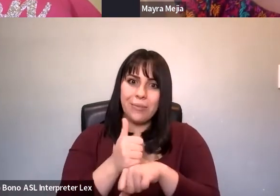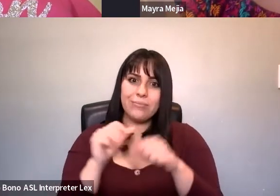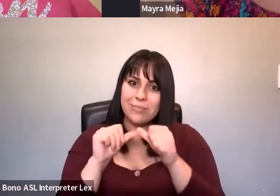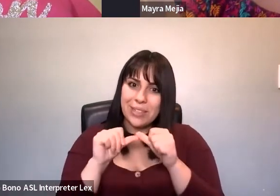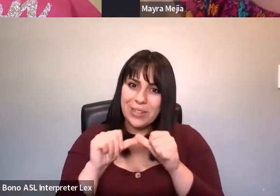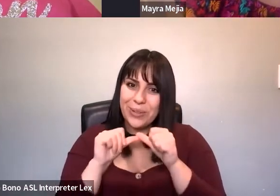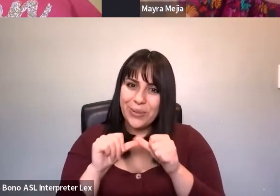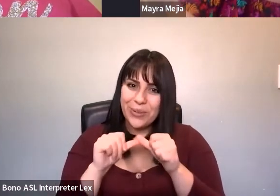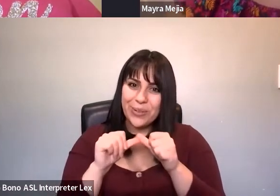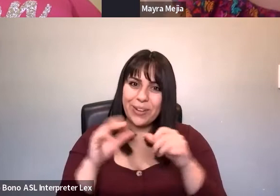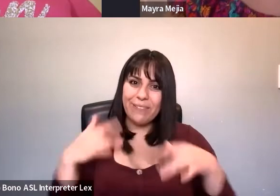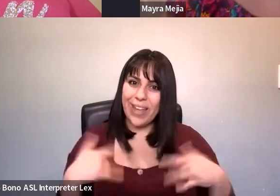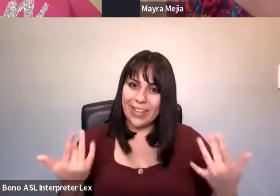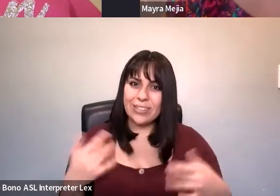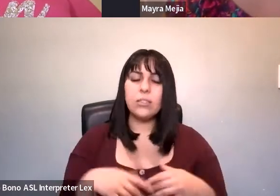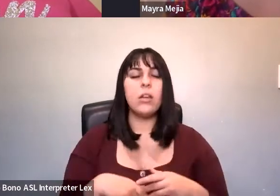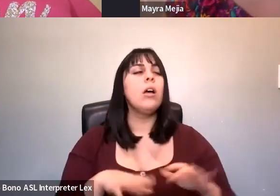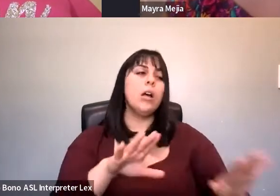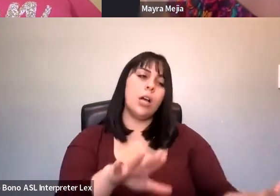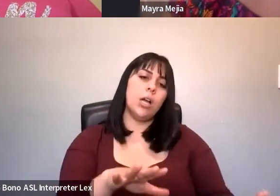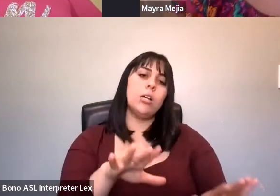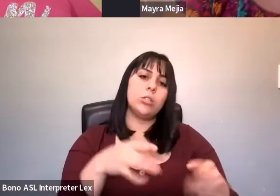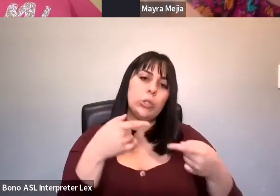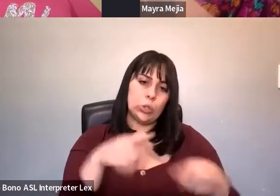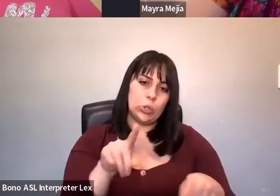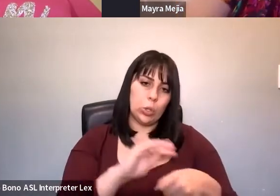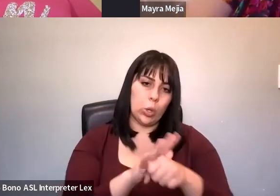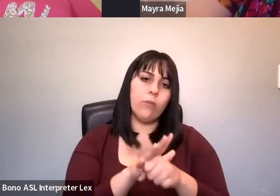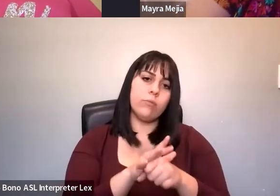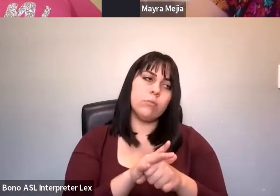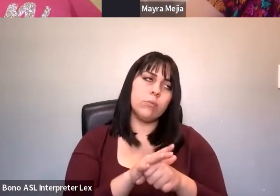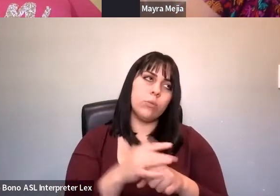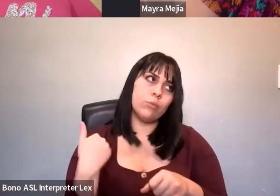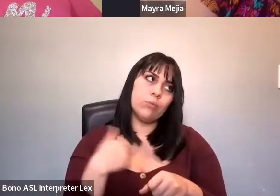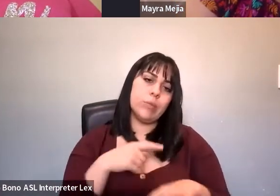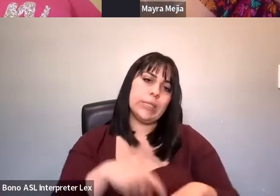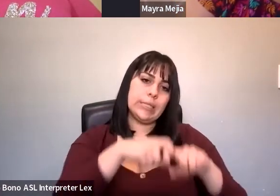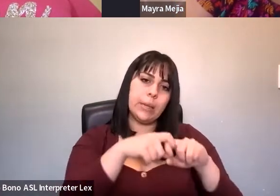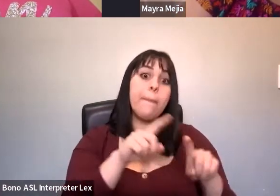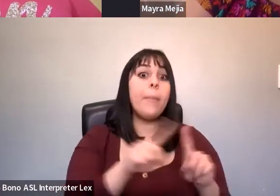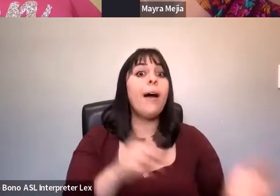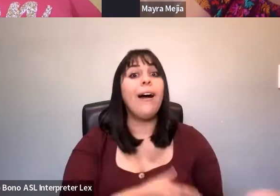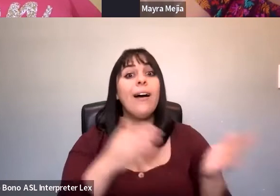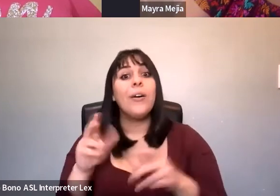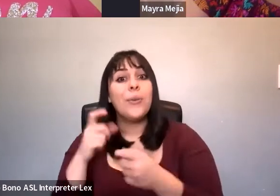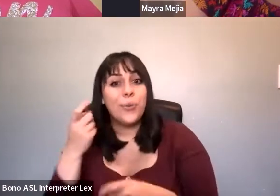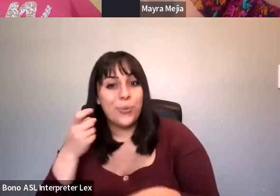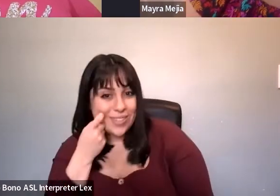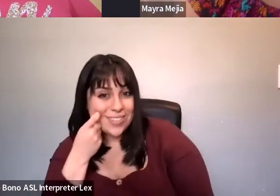we're still doing events. Well, we had to take a major break because of COVID. But we recently started it